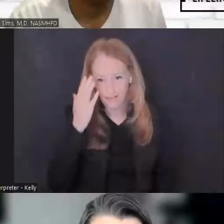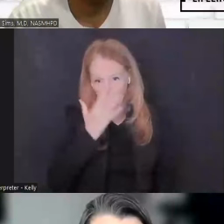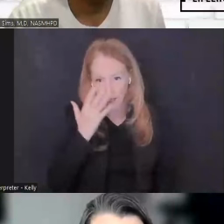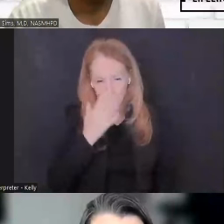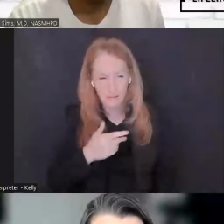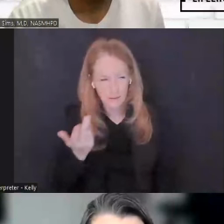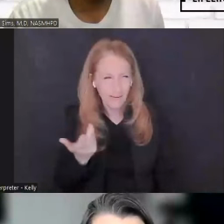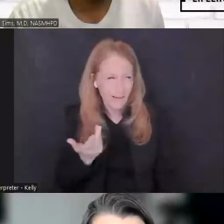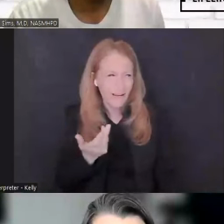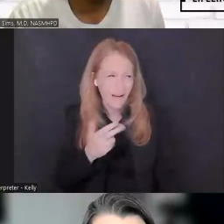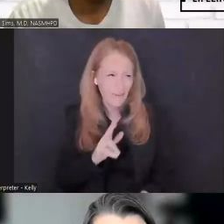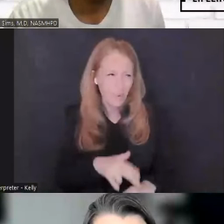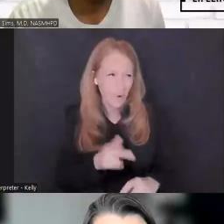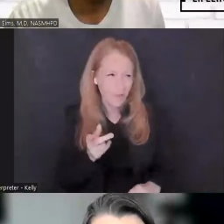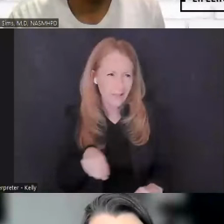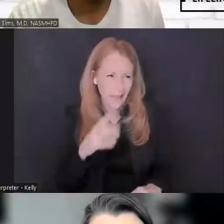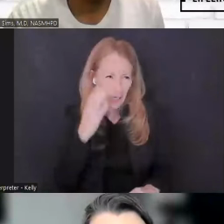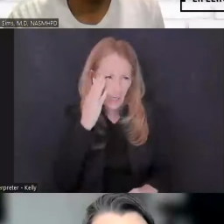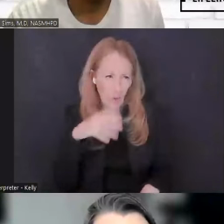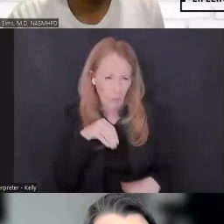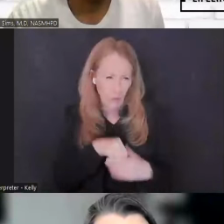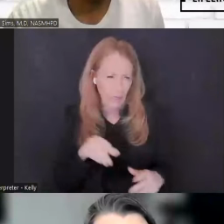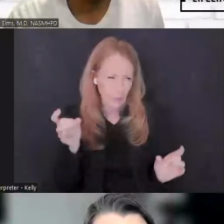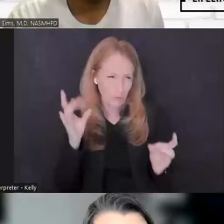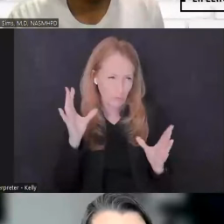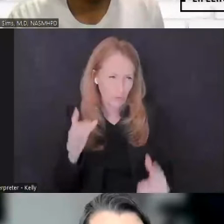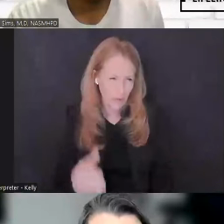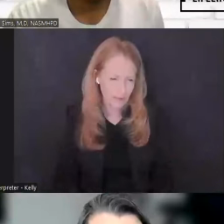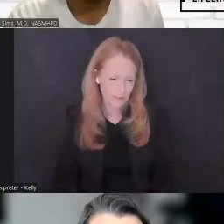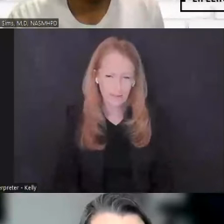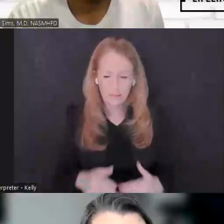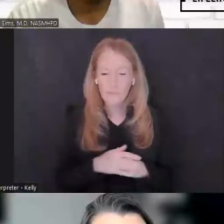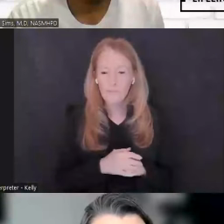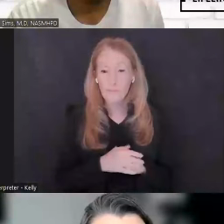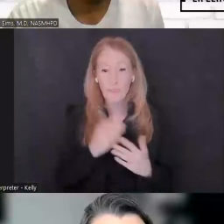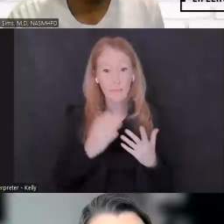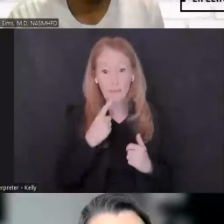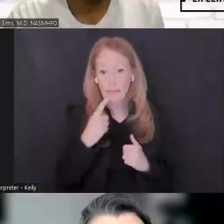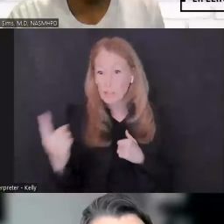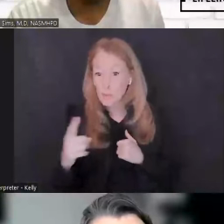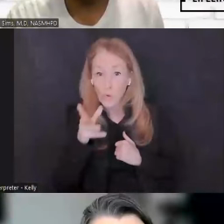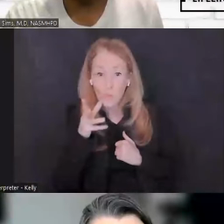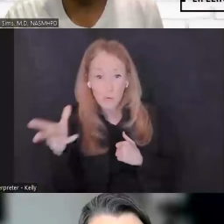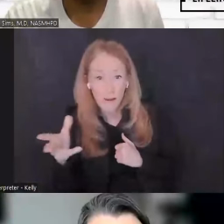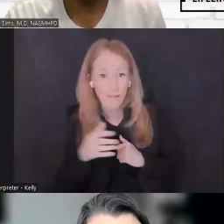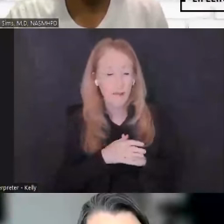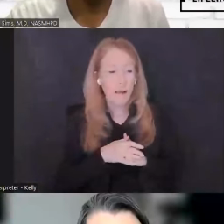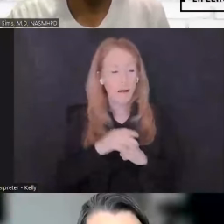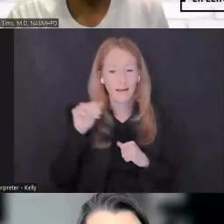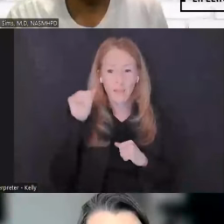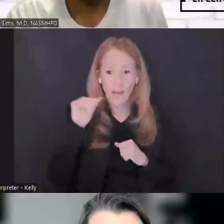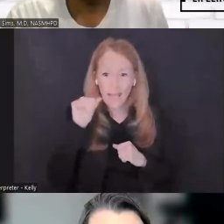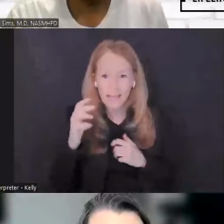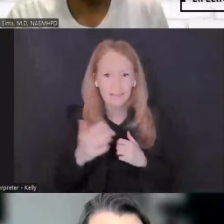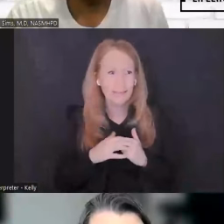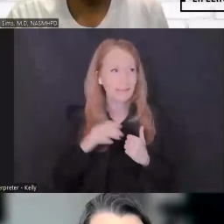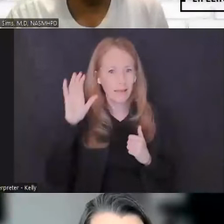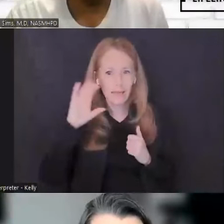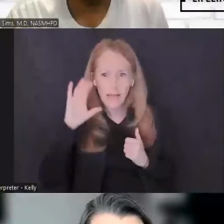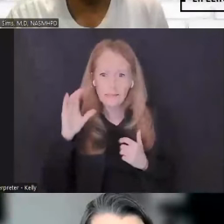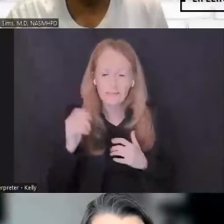know they're in crisis. And they might have told their grandma, their auntie, their cousin, but they're